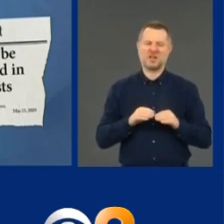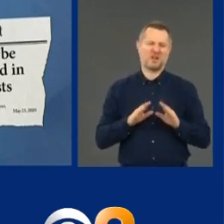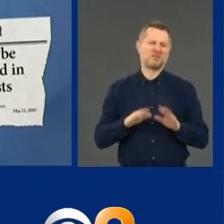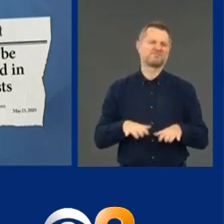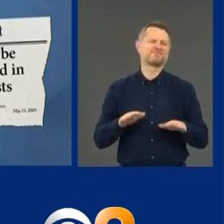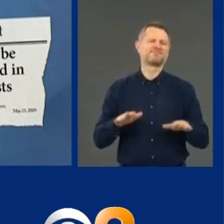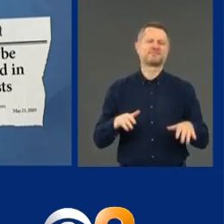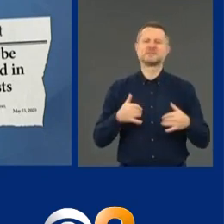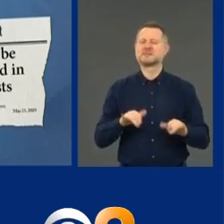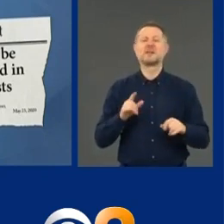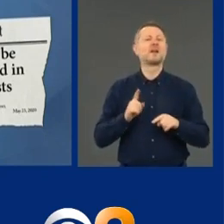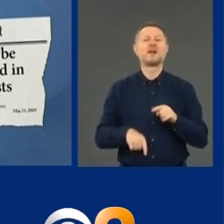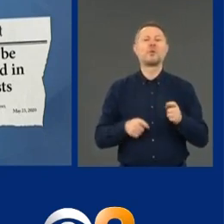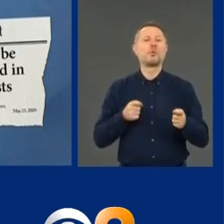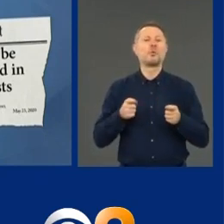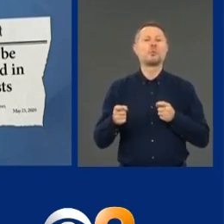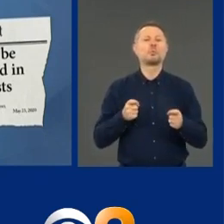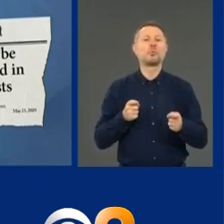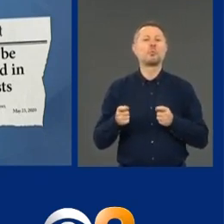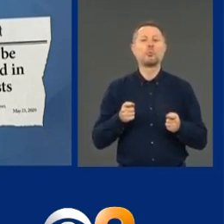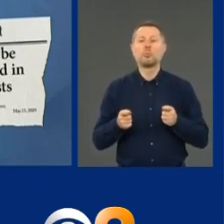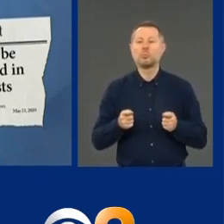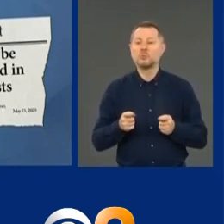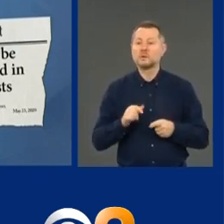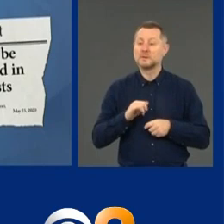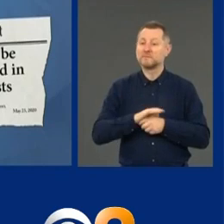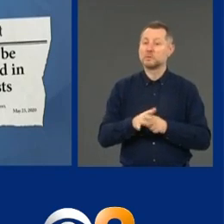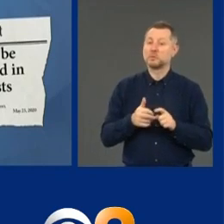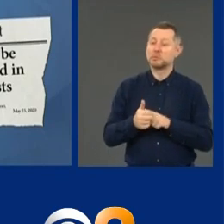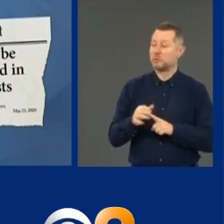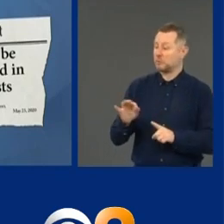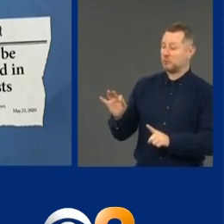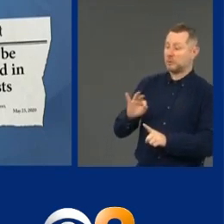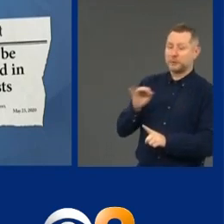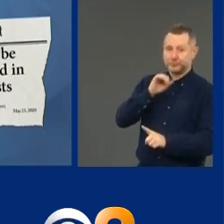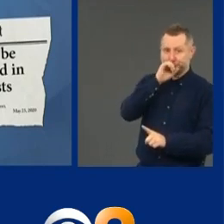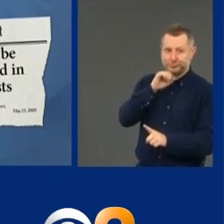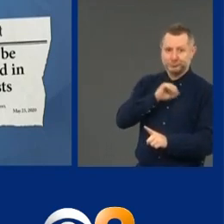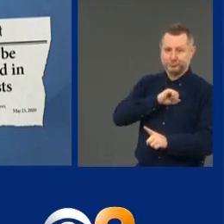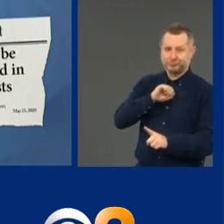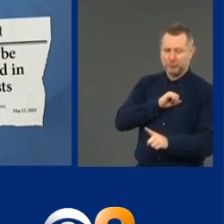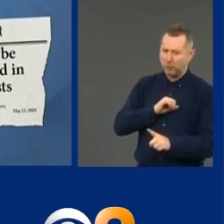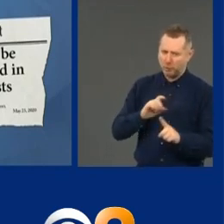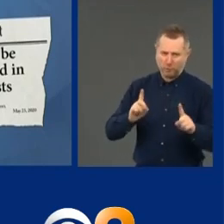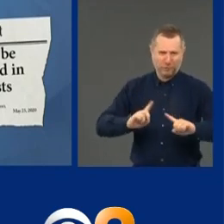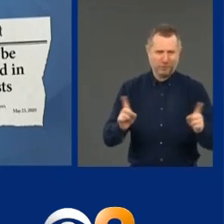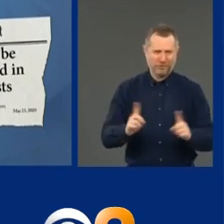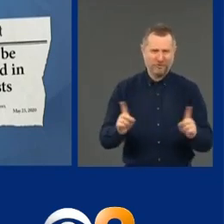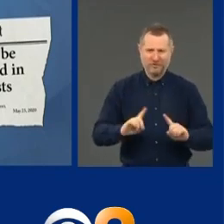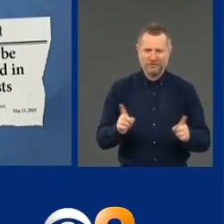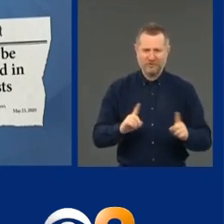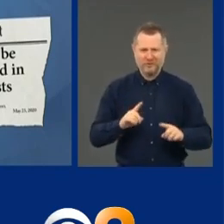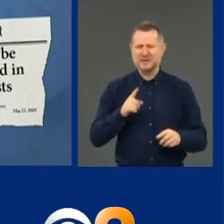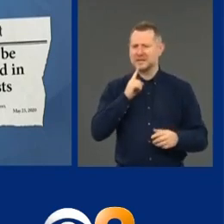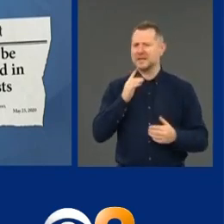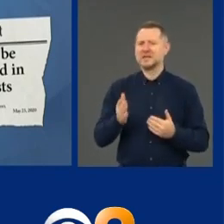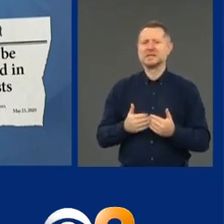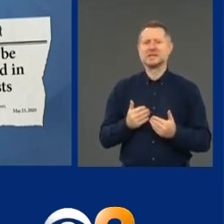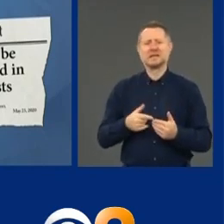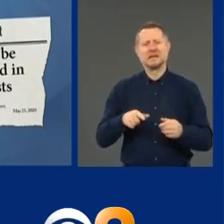right? So don't underestimate this virus. We know that it can rear its ugly head